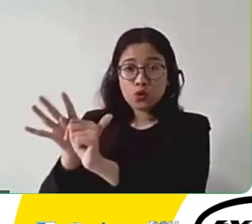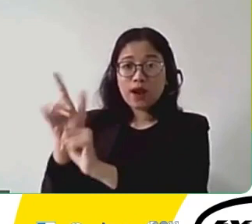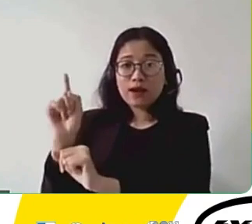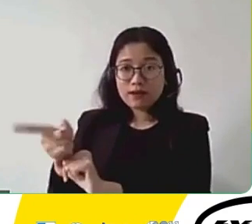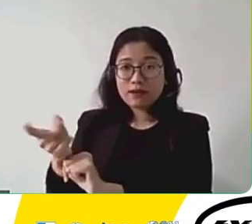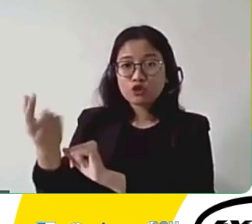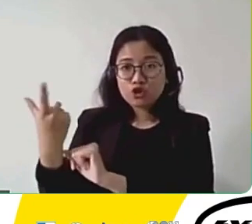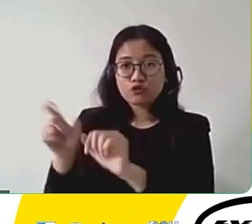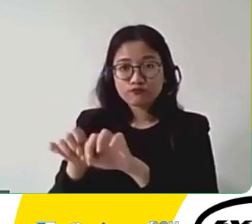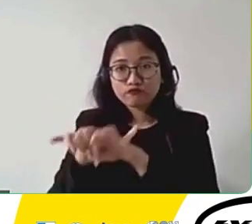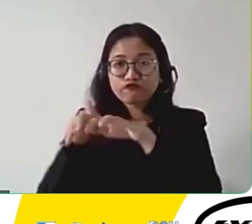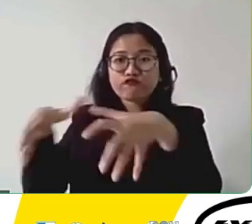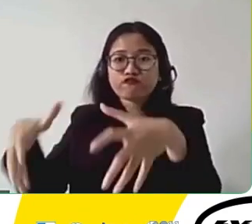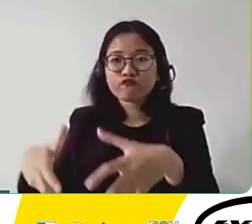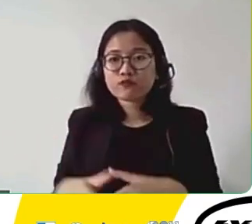we